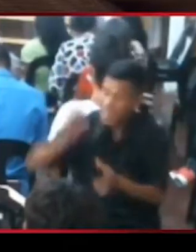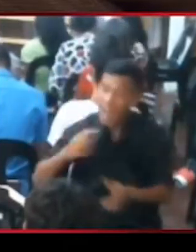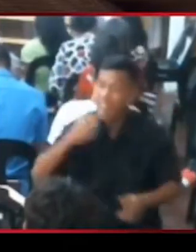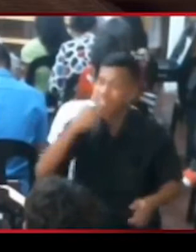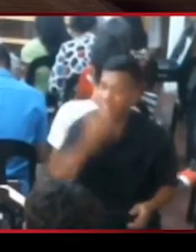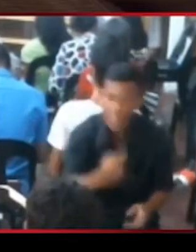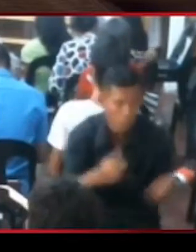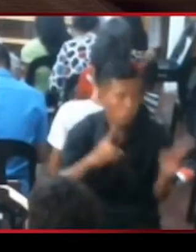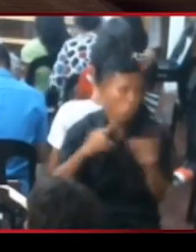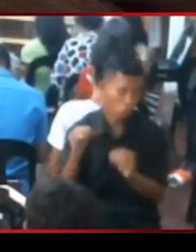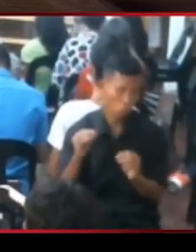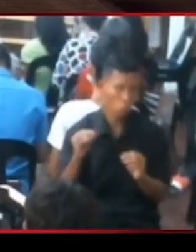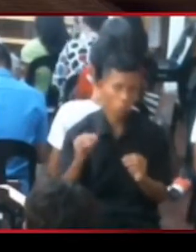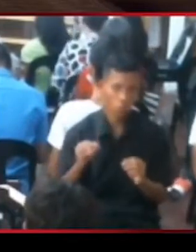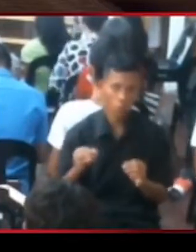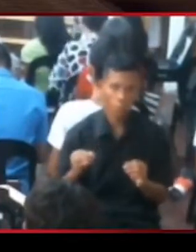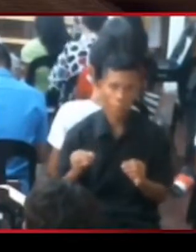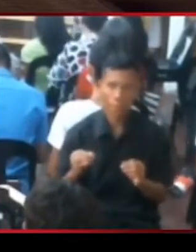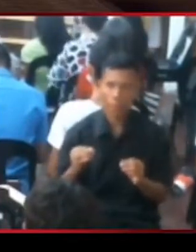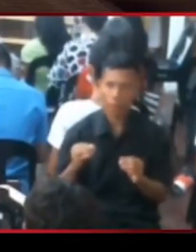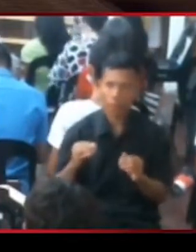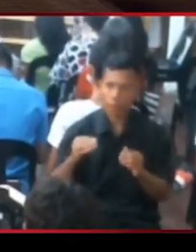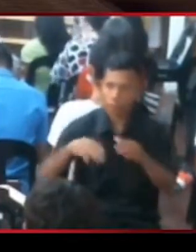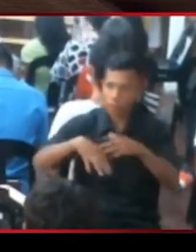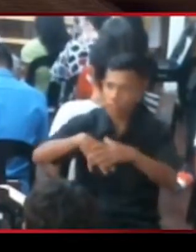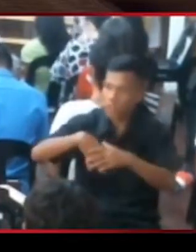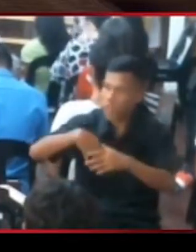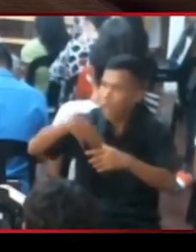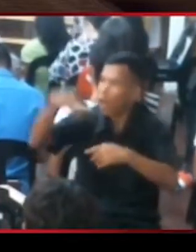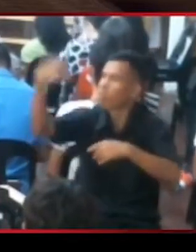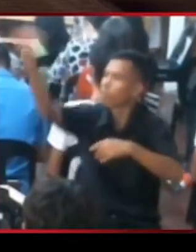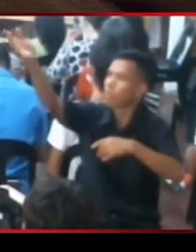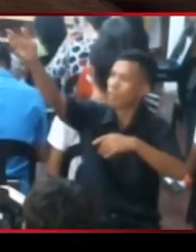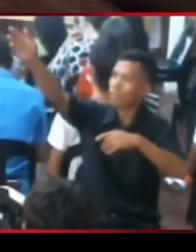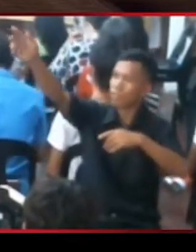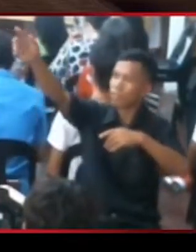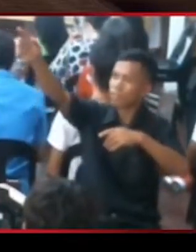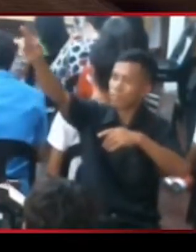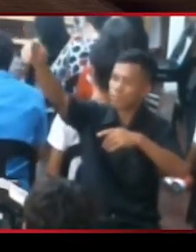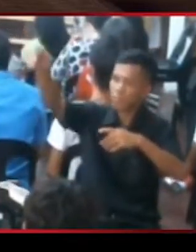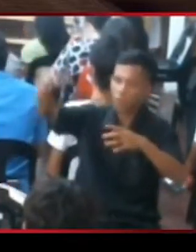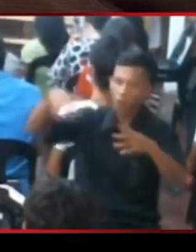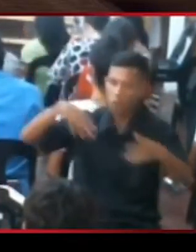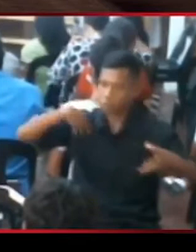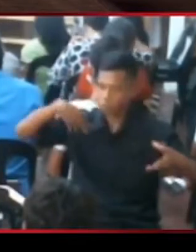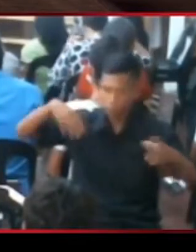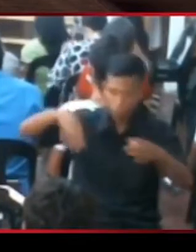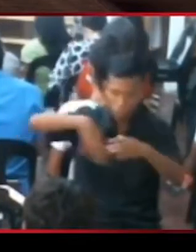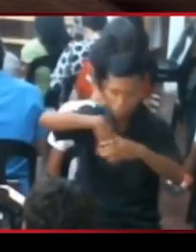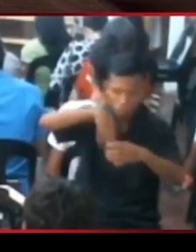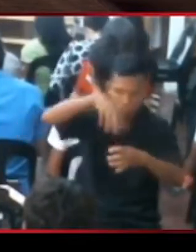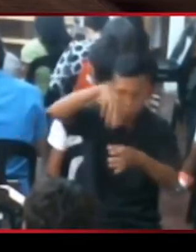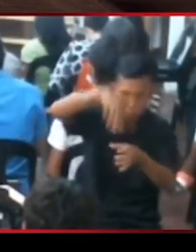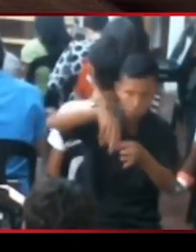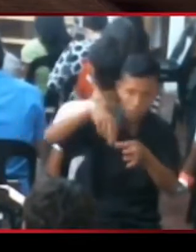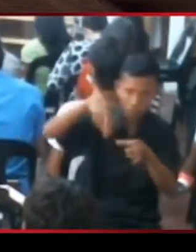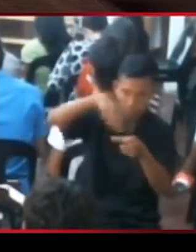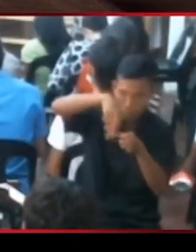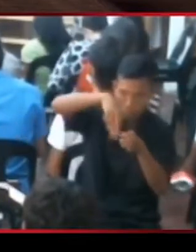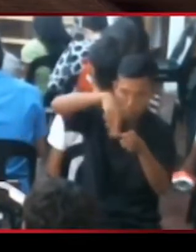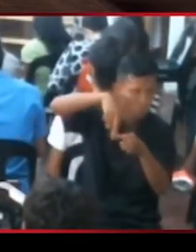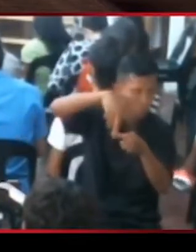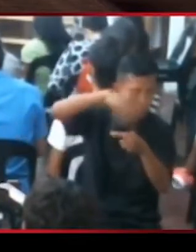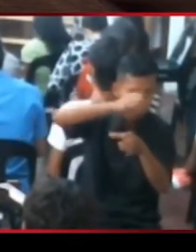do. When we step outside that liberty, we're in big trouble. The demons in hell are